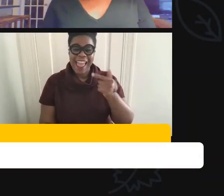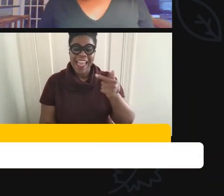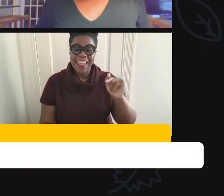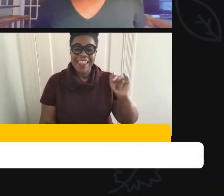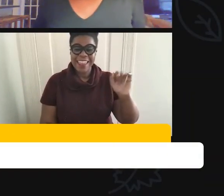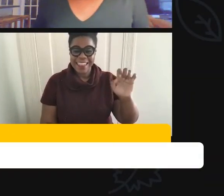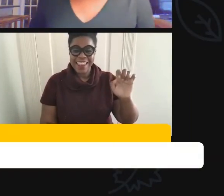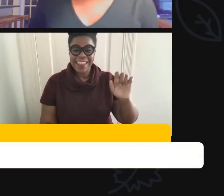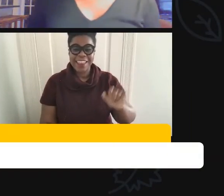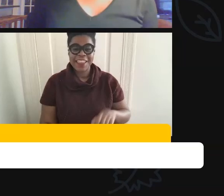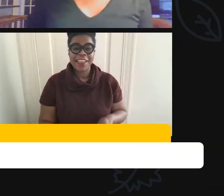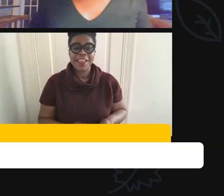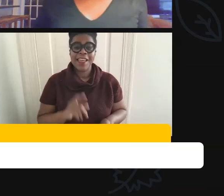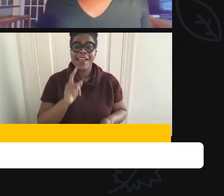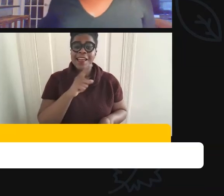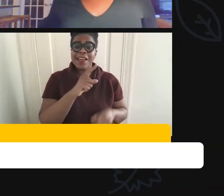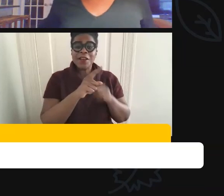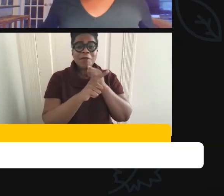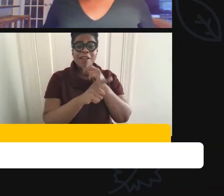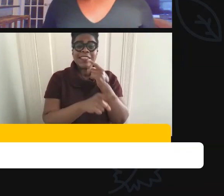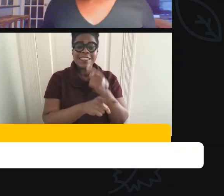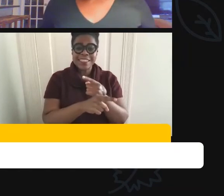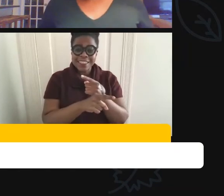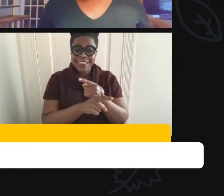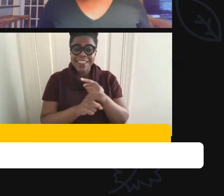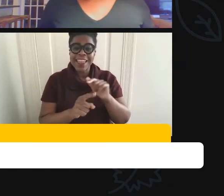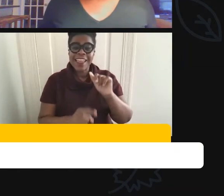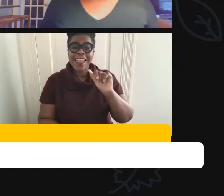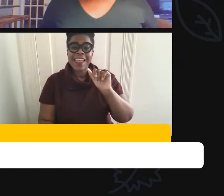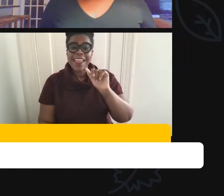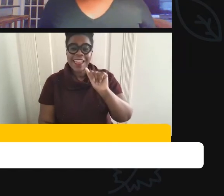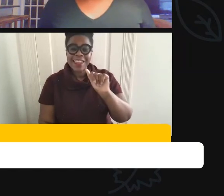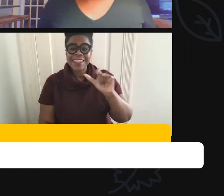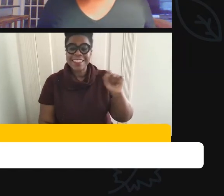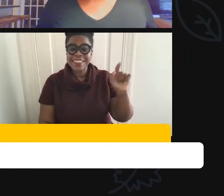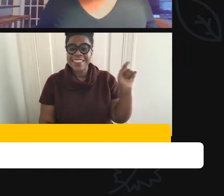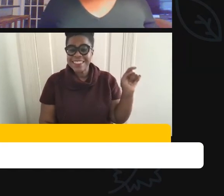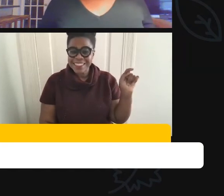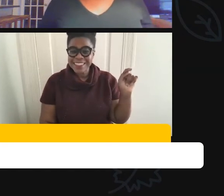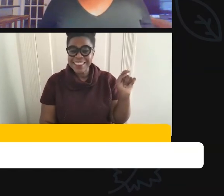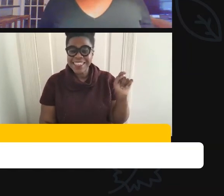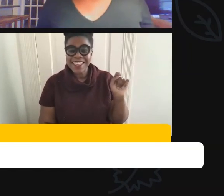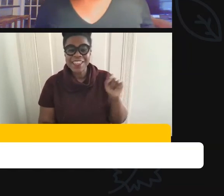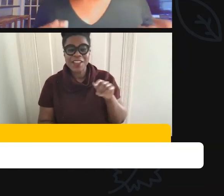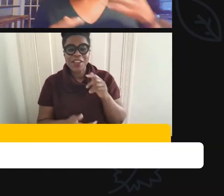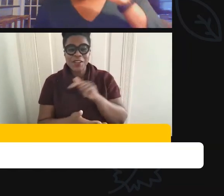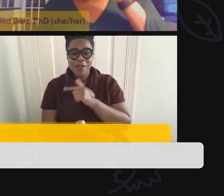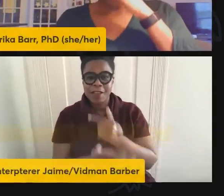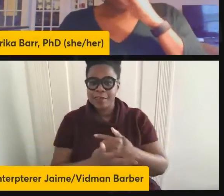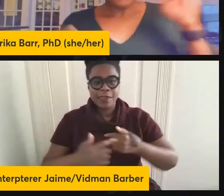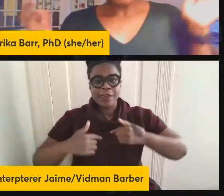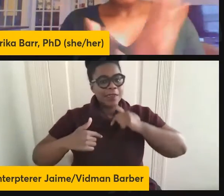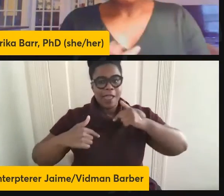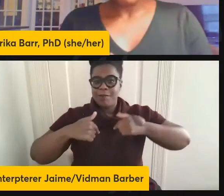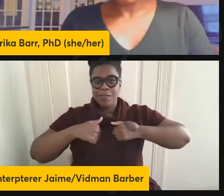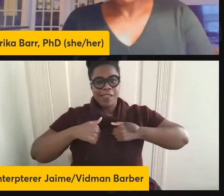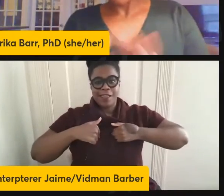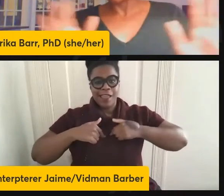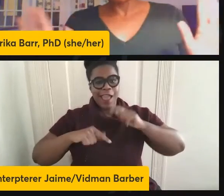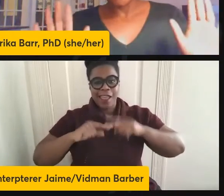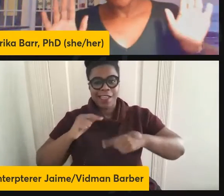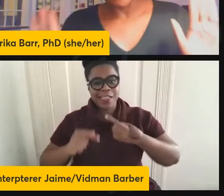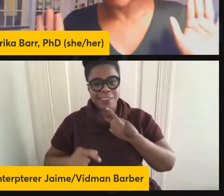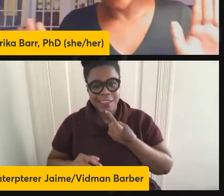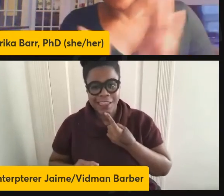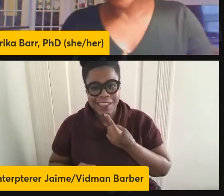agreed. My sister's actually an NCAT&T alum as well, so I was like, go Aggies! But yeah, I'm not an alum, so I can't really say it, but